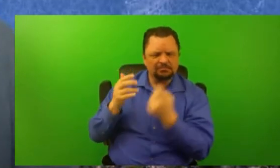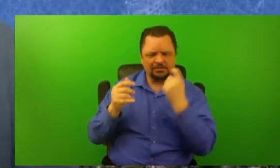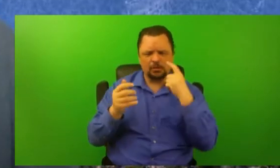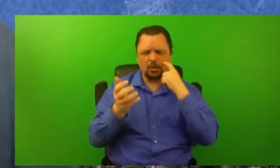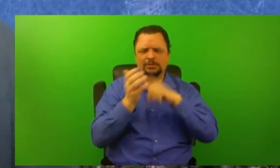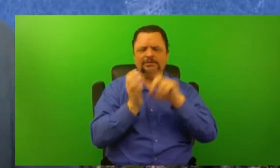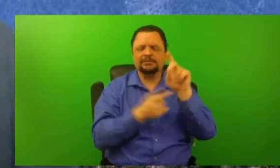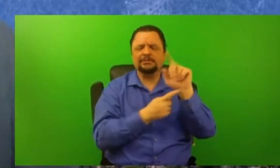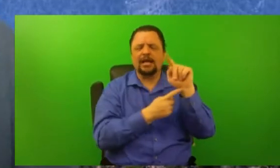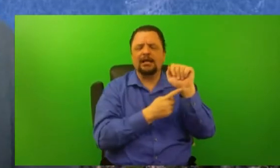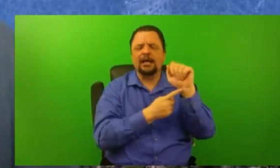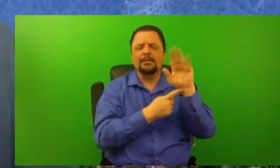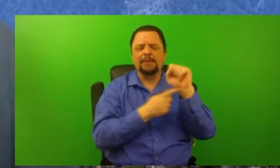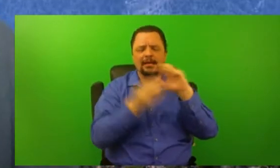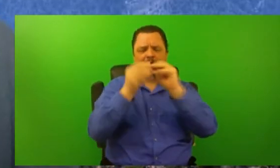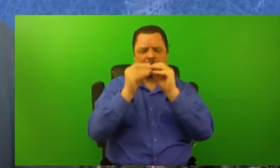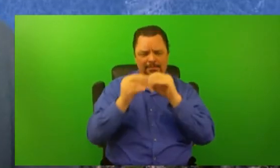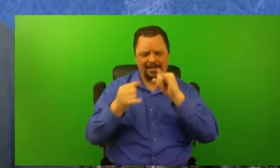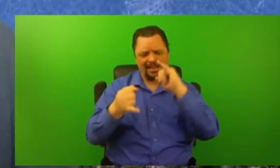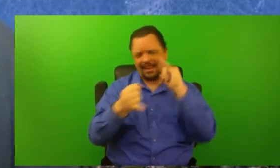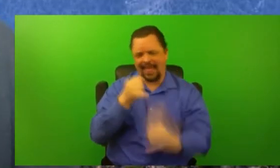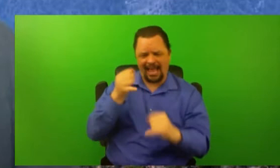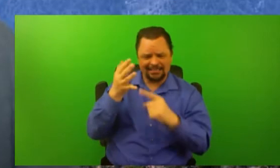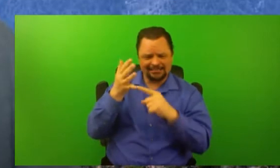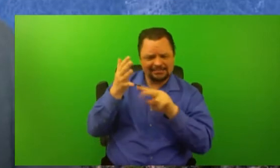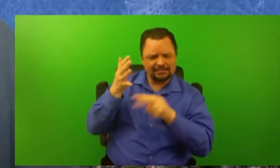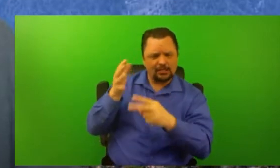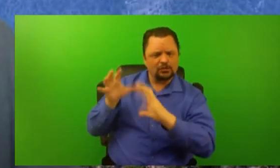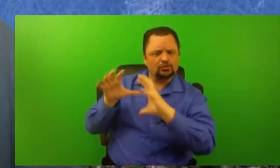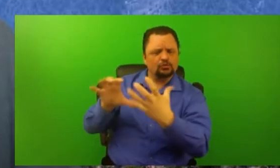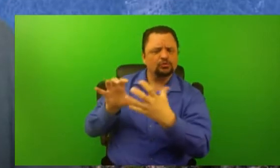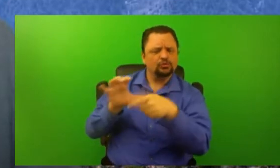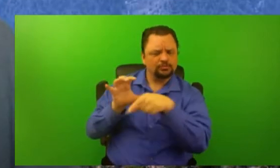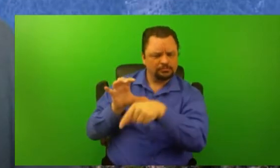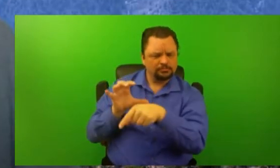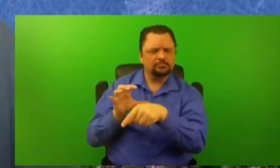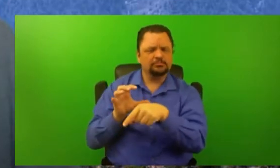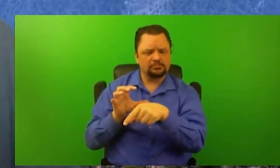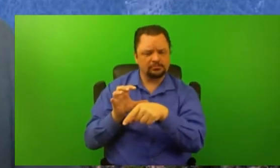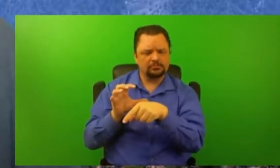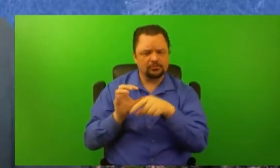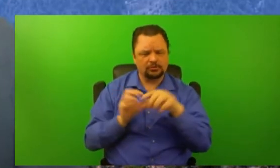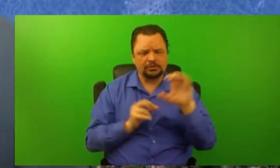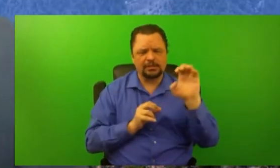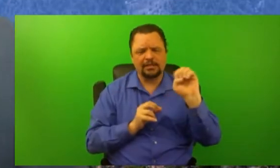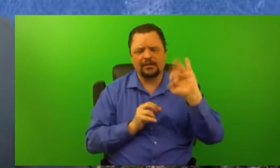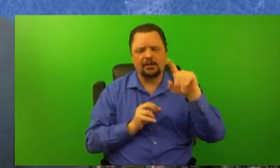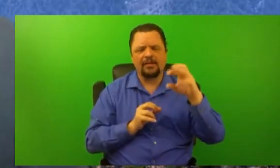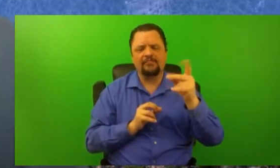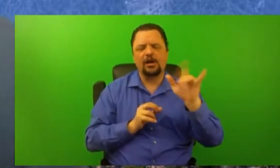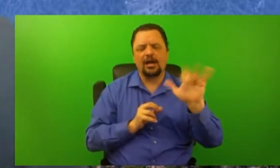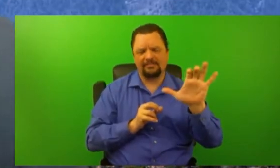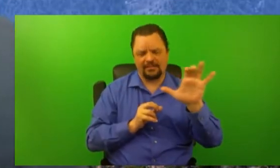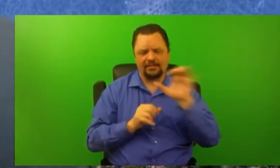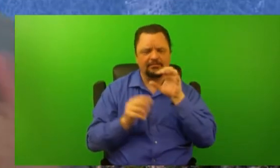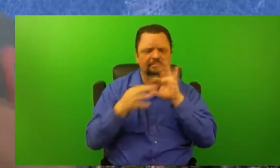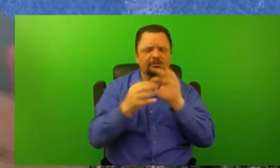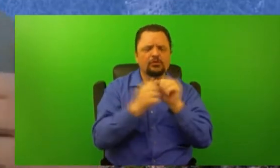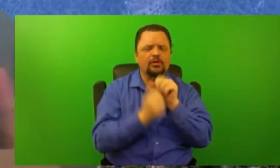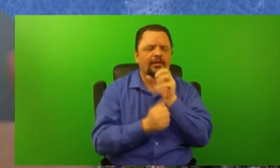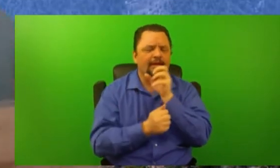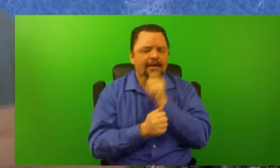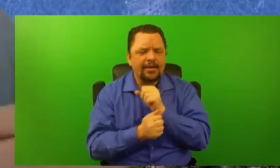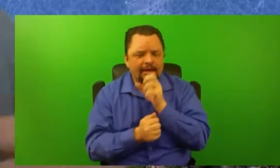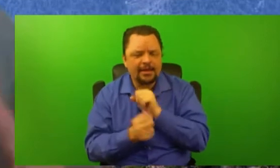finally, a secondary demographic page that we currently have called the trends, which shows age, ethnicity, and race over a time